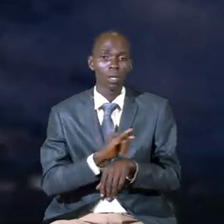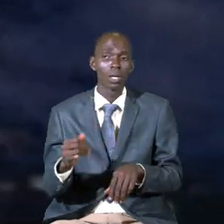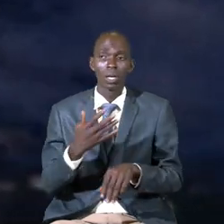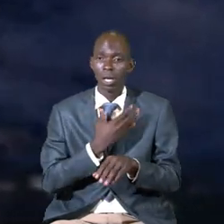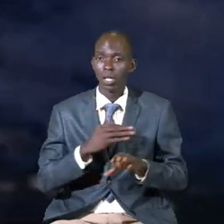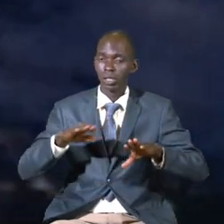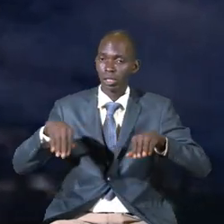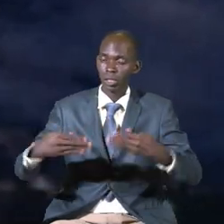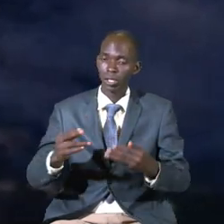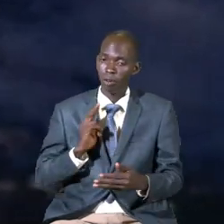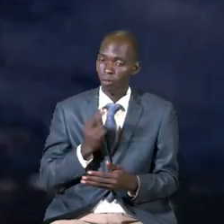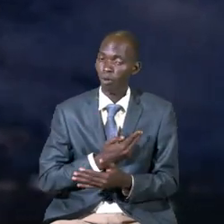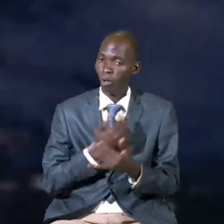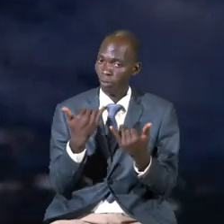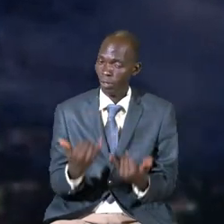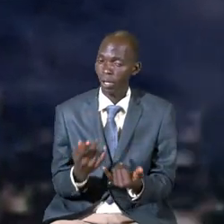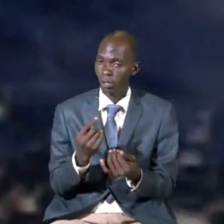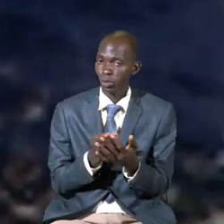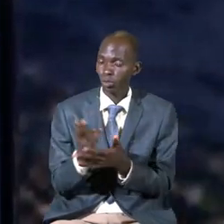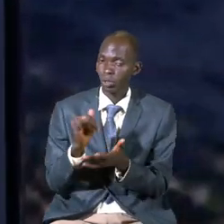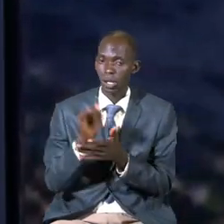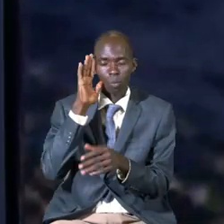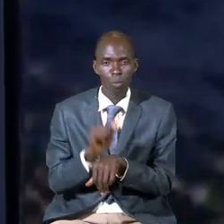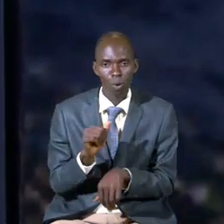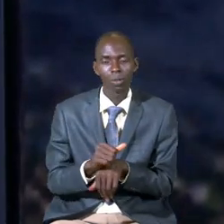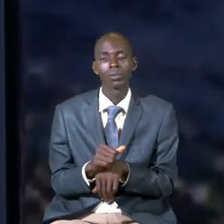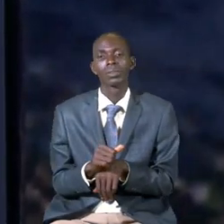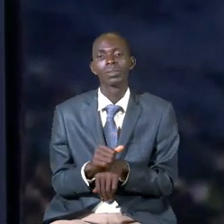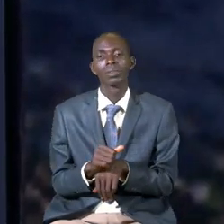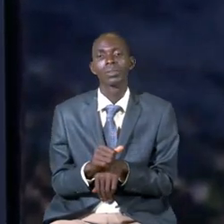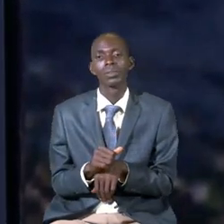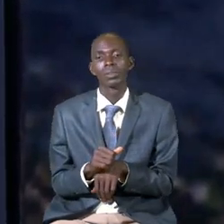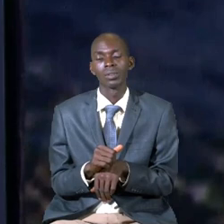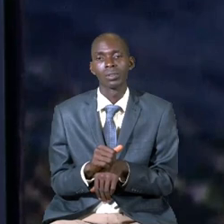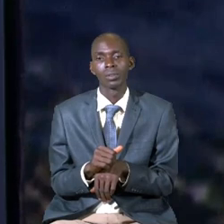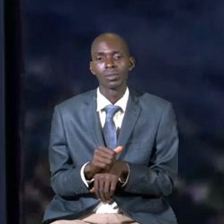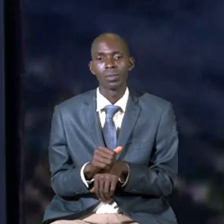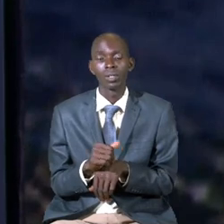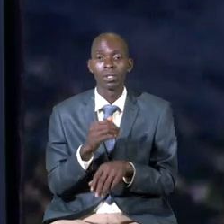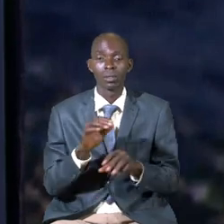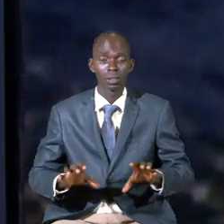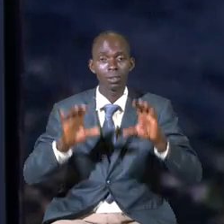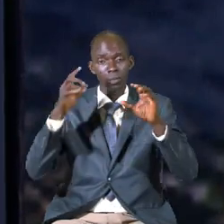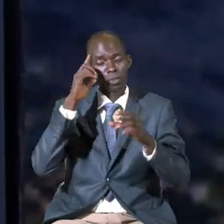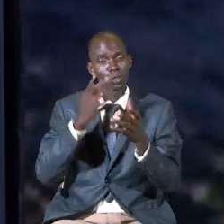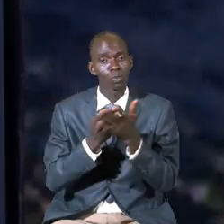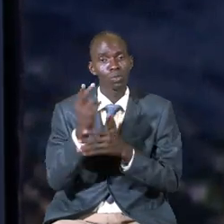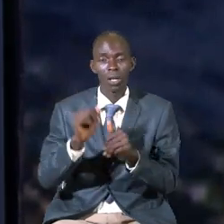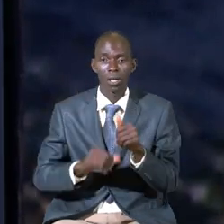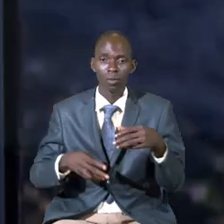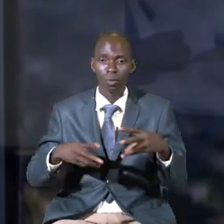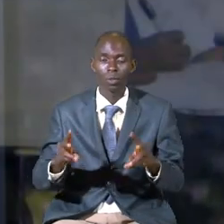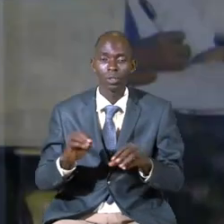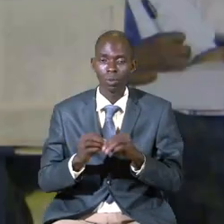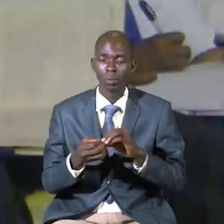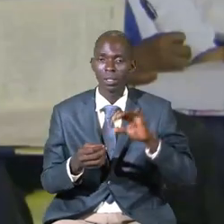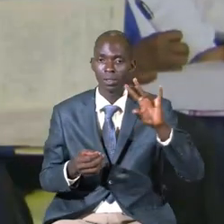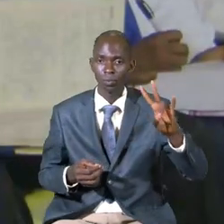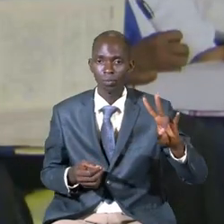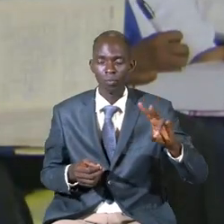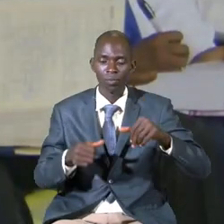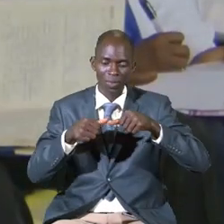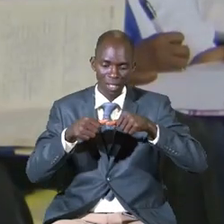truth that will work dedicate for truth in every way and now number seven dwell in the